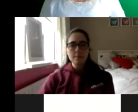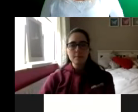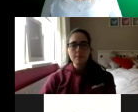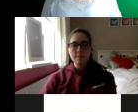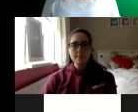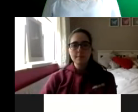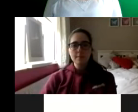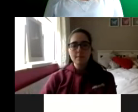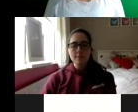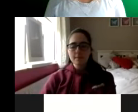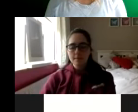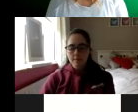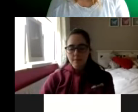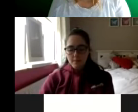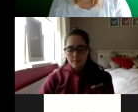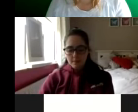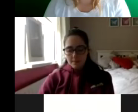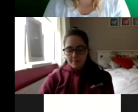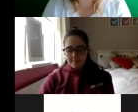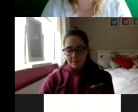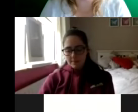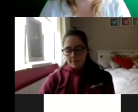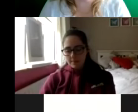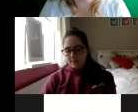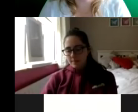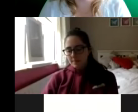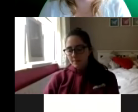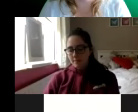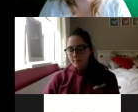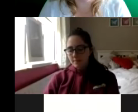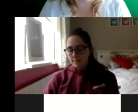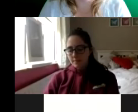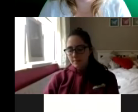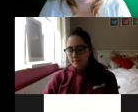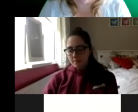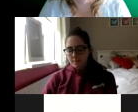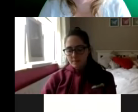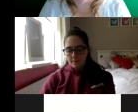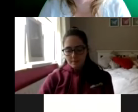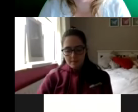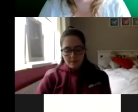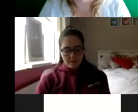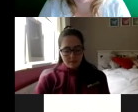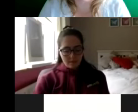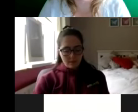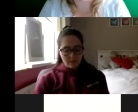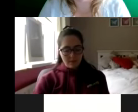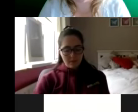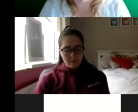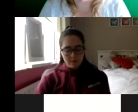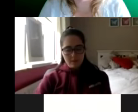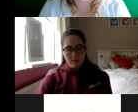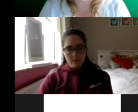these things you may have come across before, right? So when we're talking about discourse analysis, we're talking about things like speech act theory. Have you heard of that